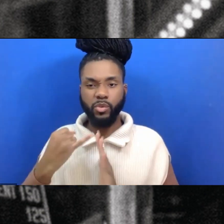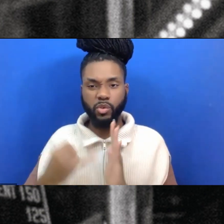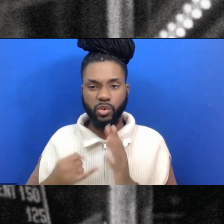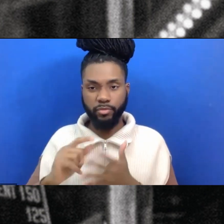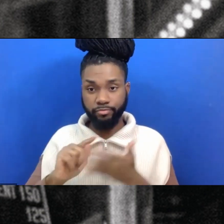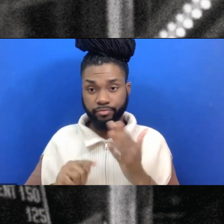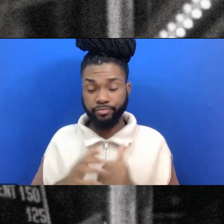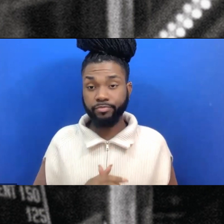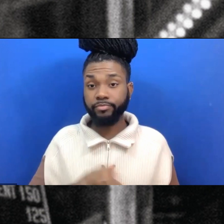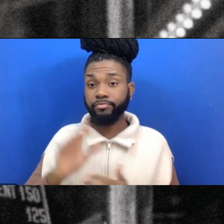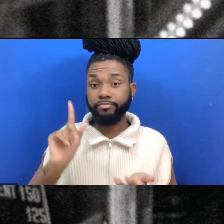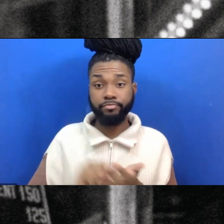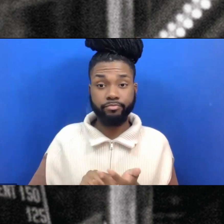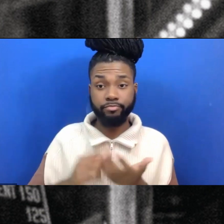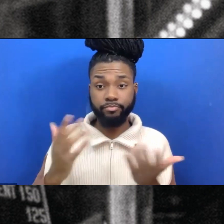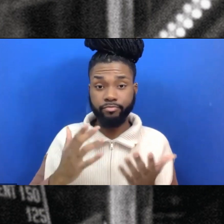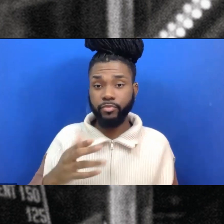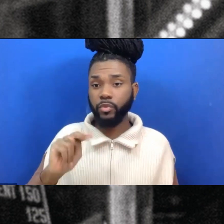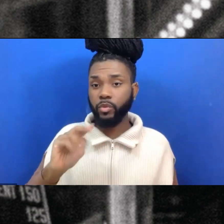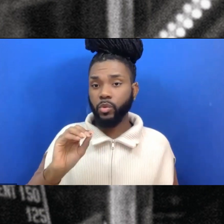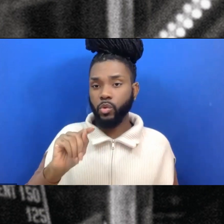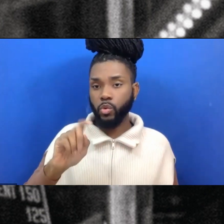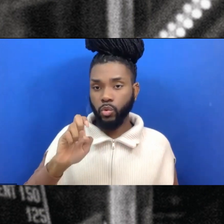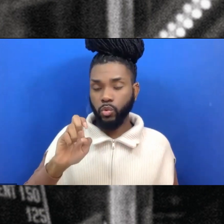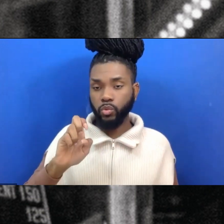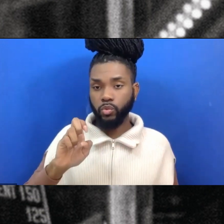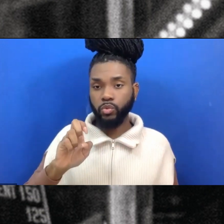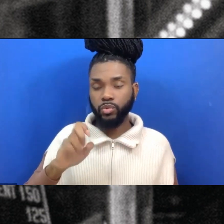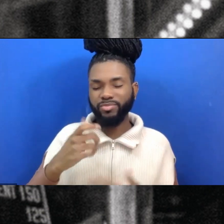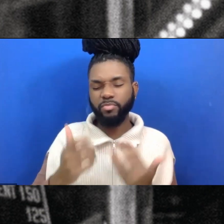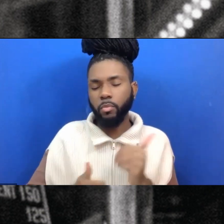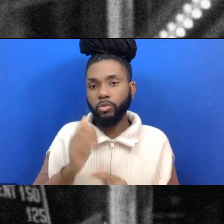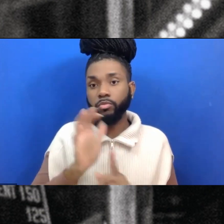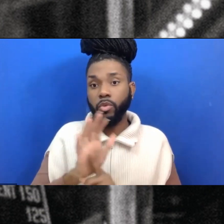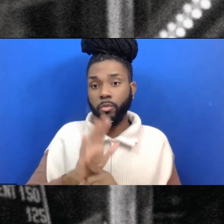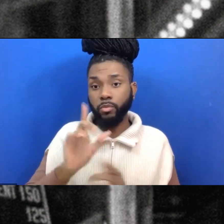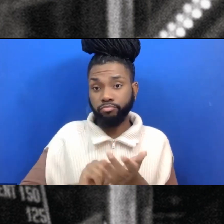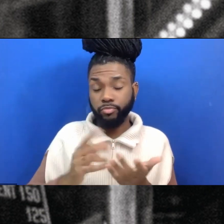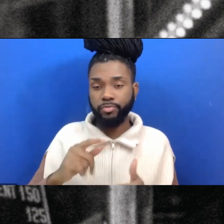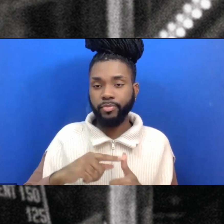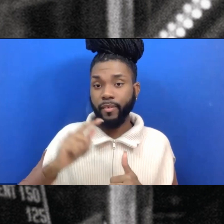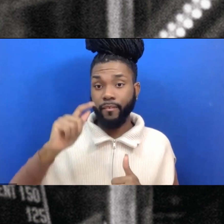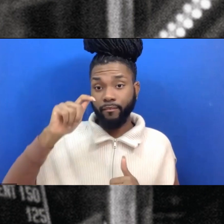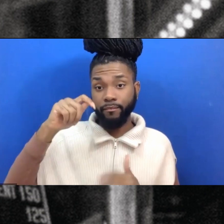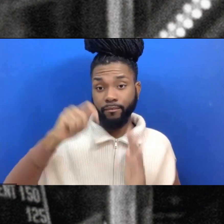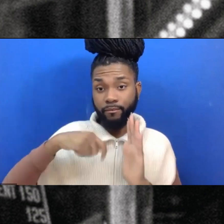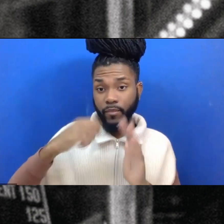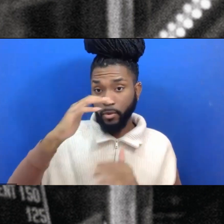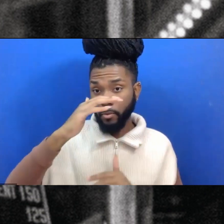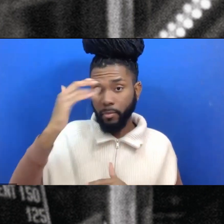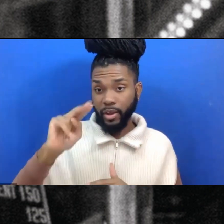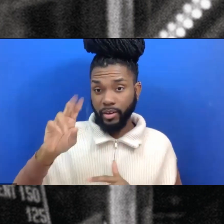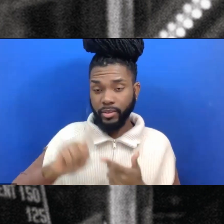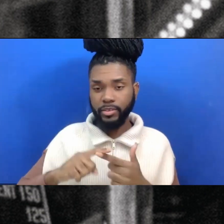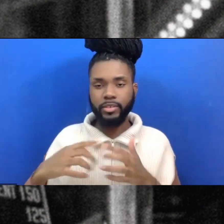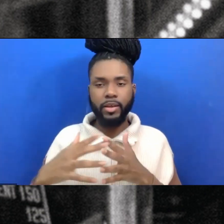His publications of note are Film Blackness, American Cinema and